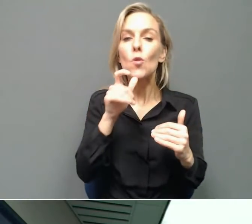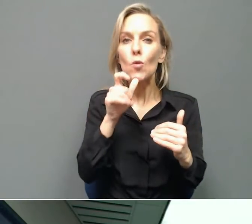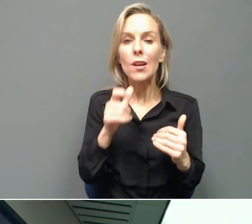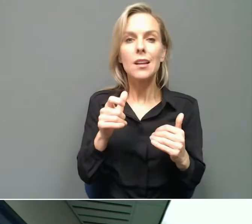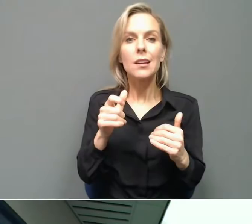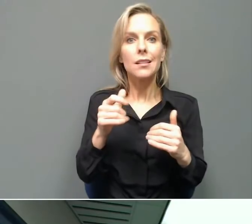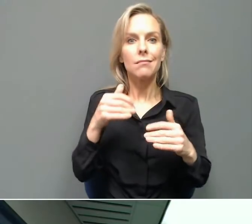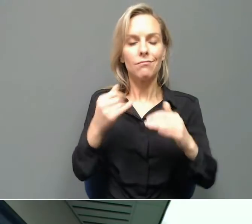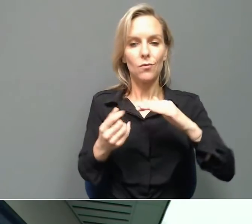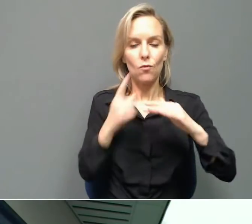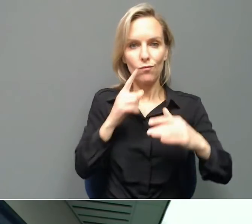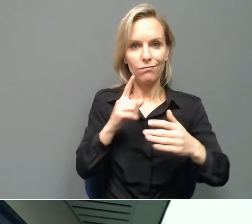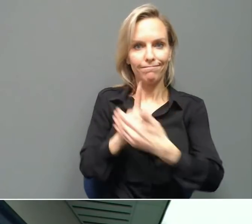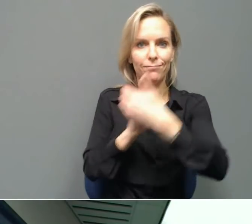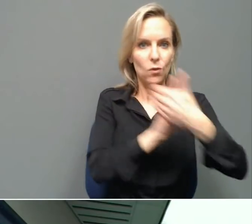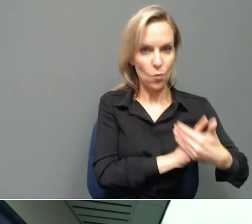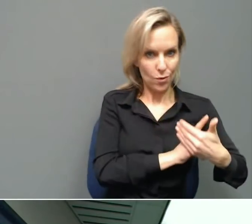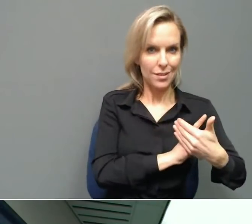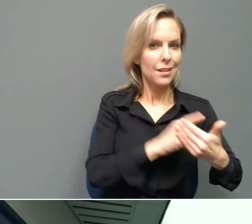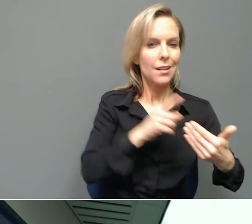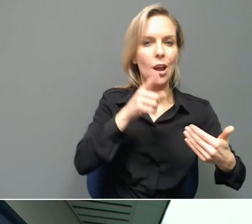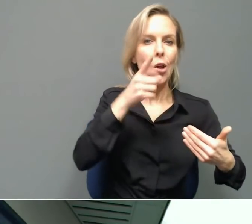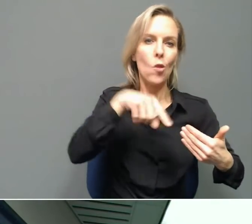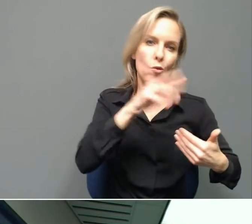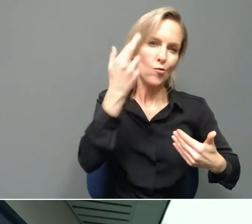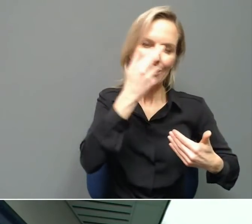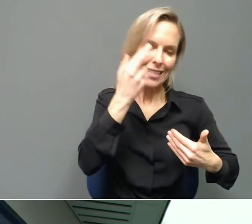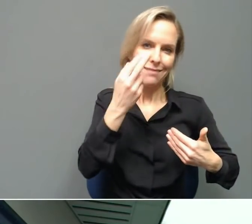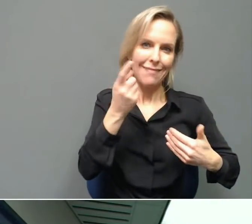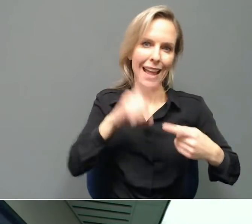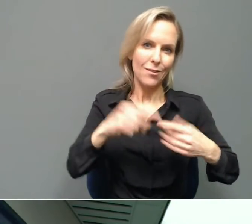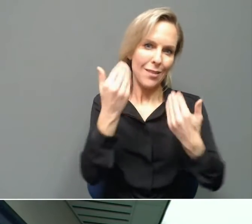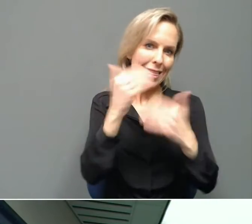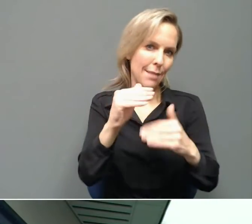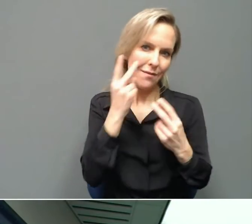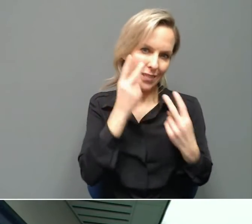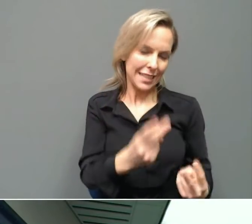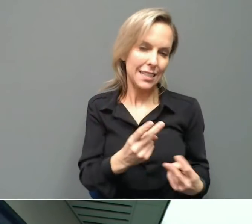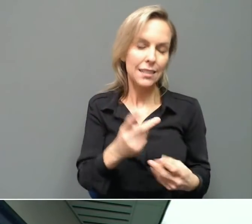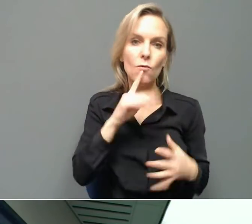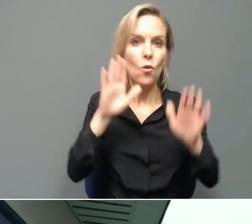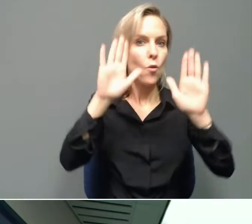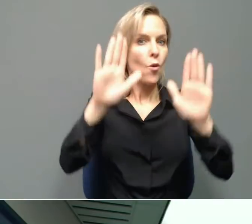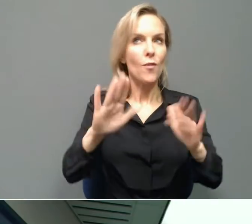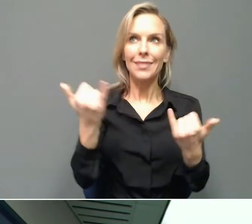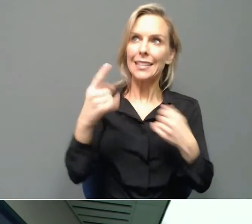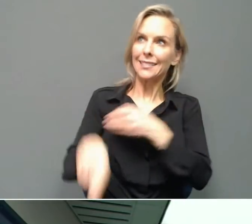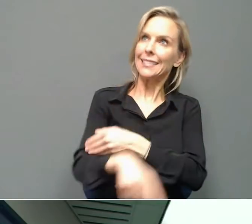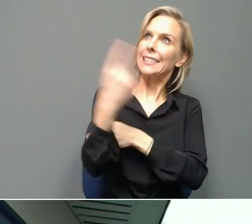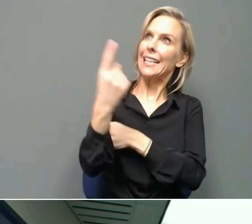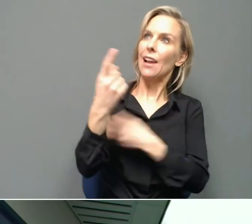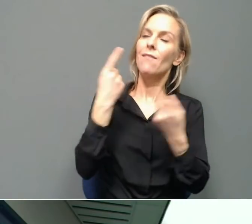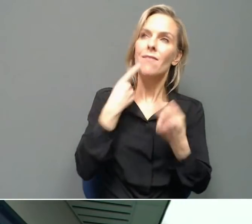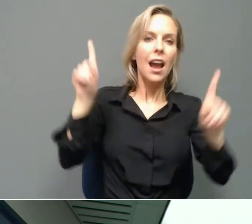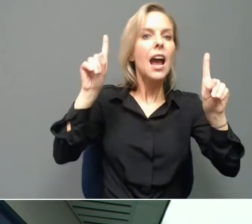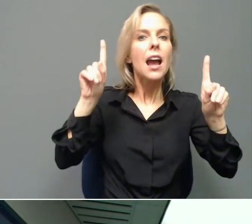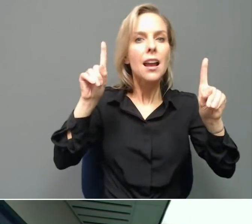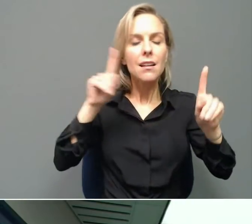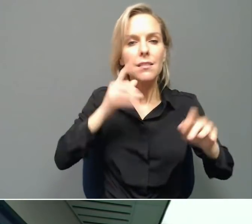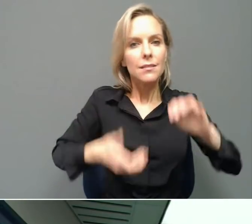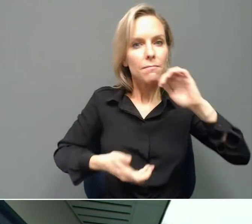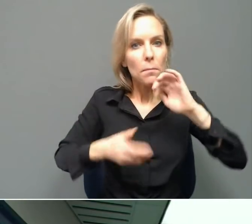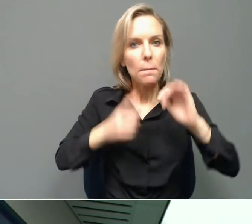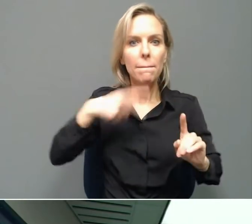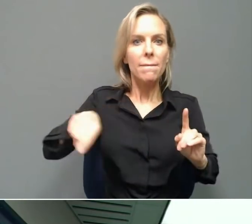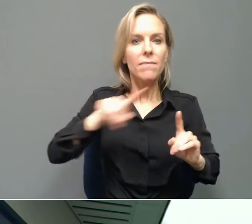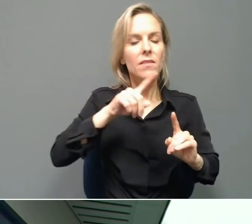quarantine. We are certainly grateful that this day has arrived. The vulnerable nature of the long-term care population combined with the risk of congregate